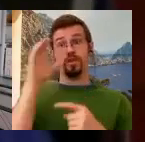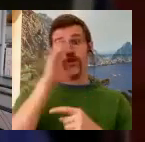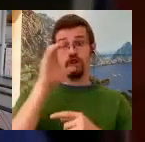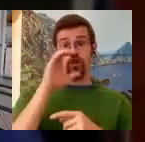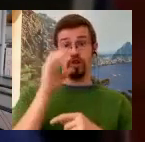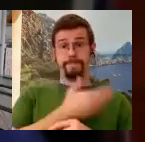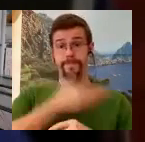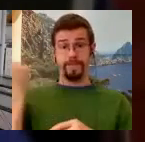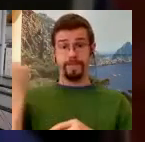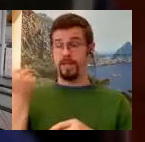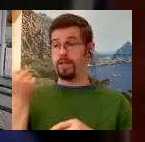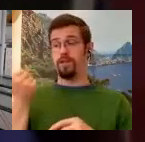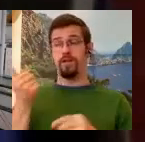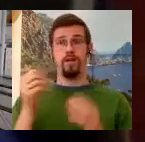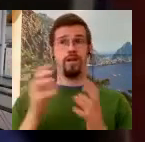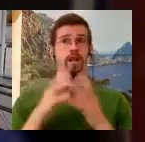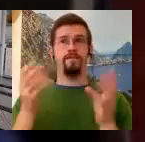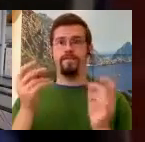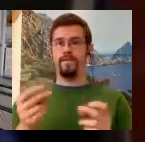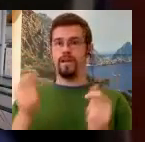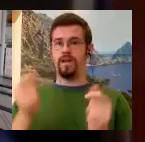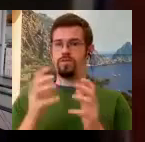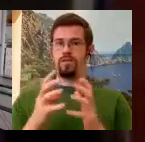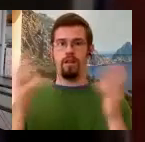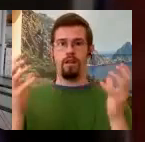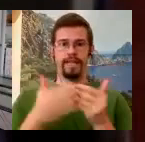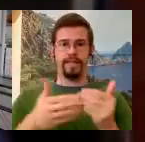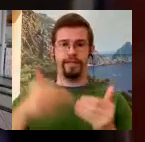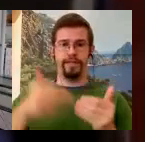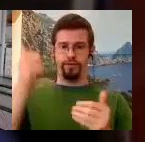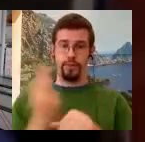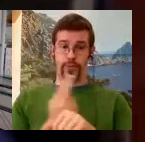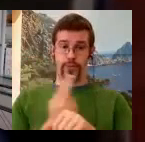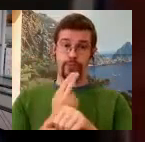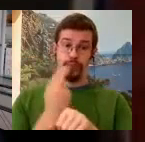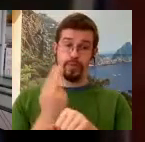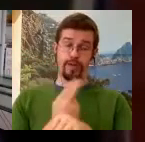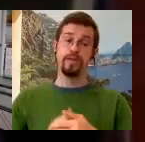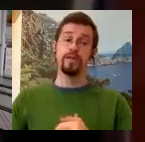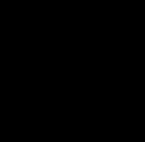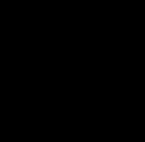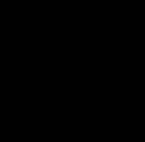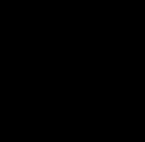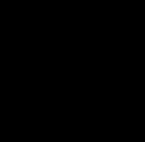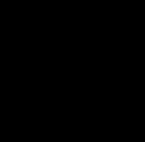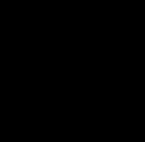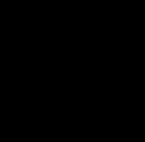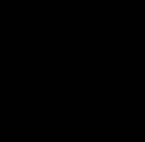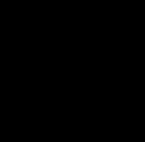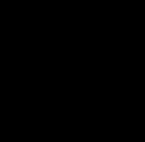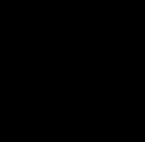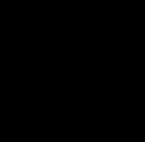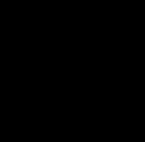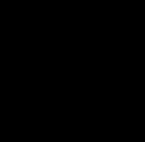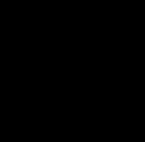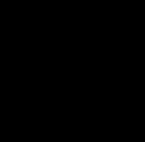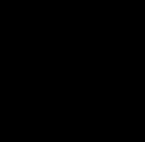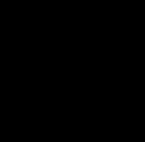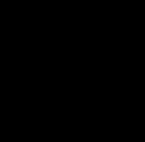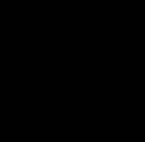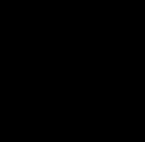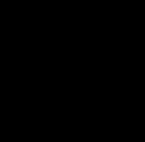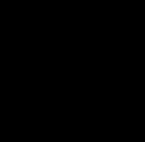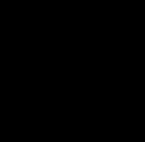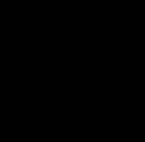use. The last thing about trying something new is I think it's really important, if there's any brave souls who have a lot